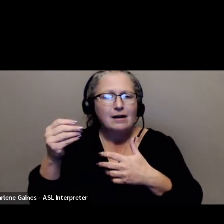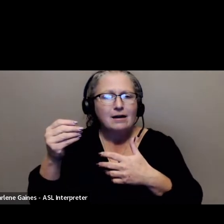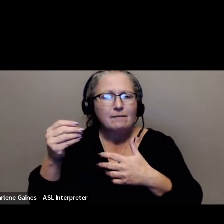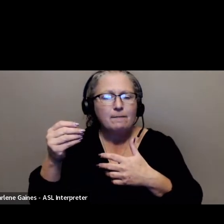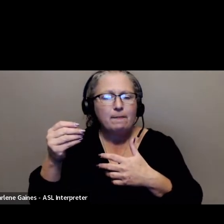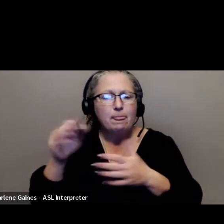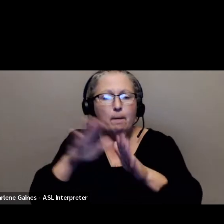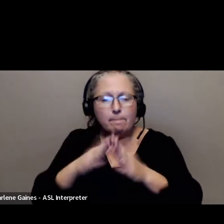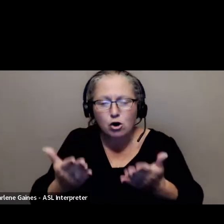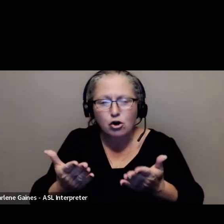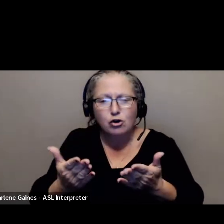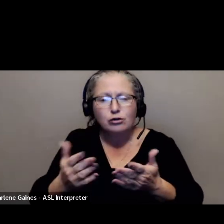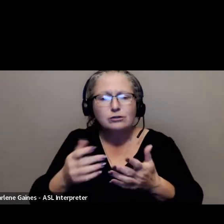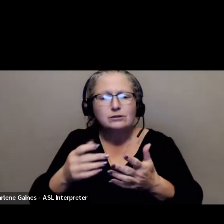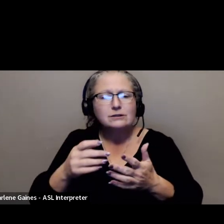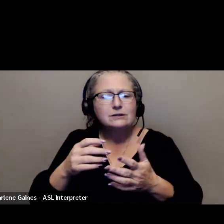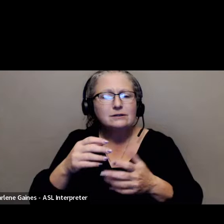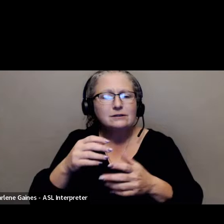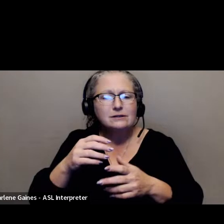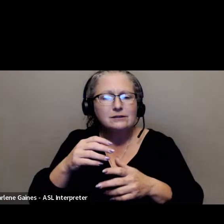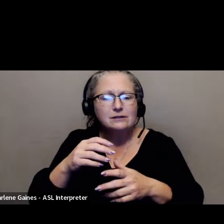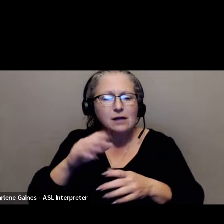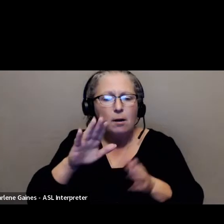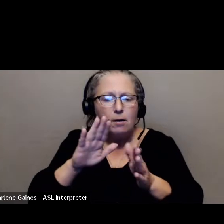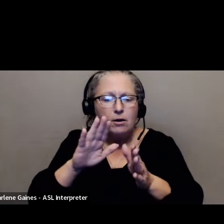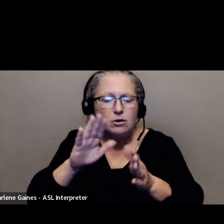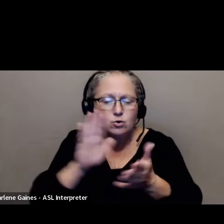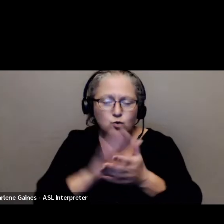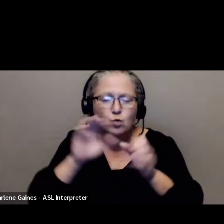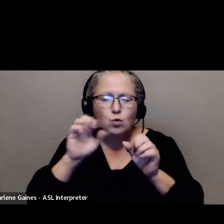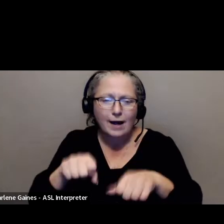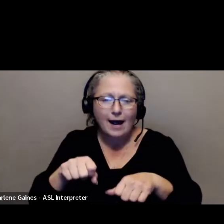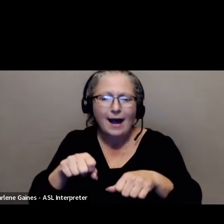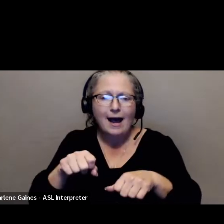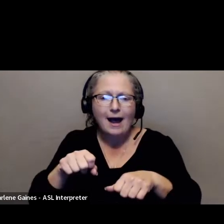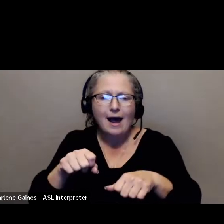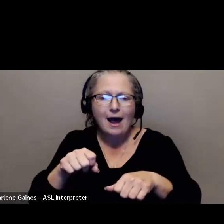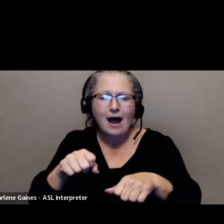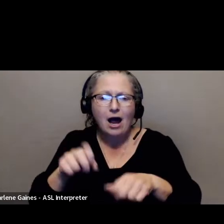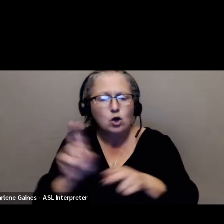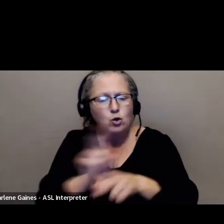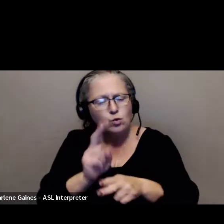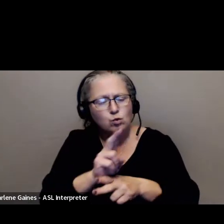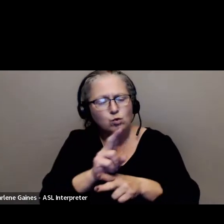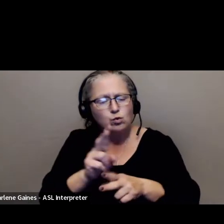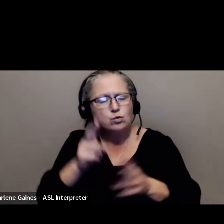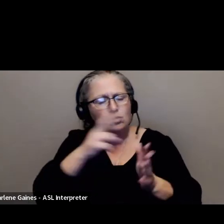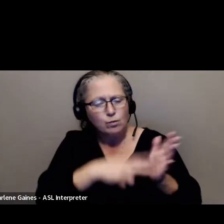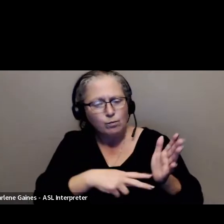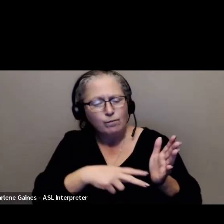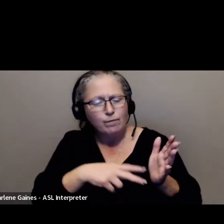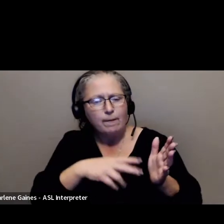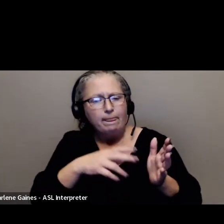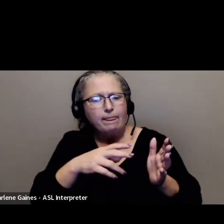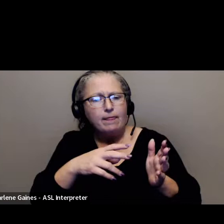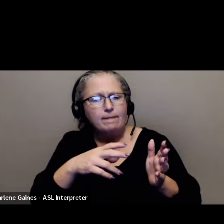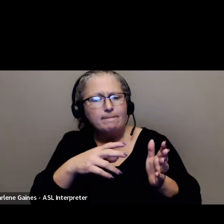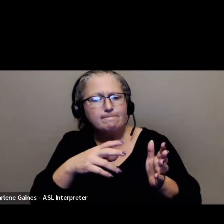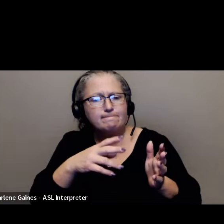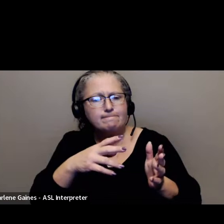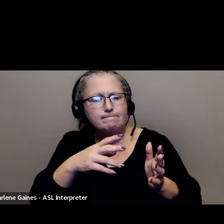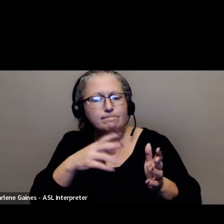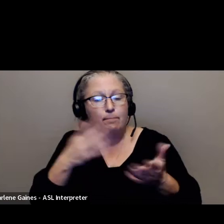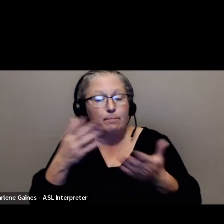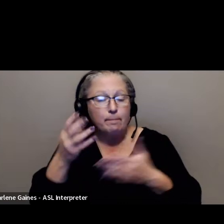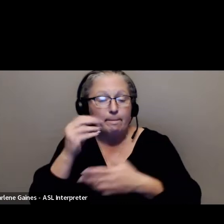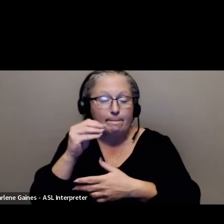informative books and textbooks that the school can really refer back to, that I'm sure that someone like